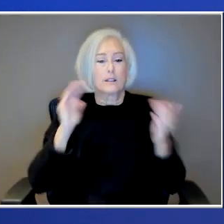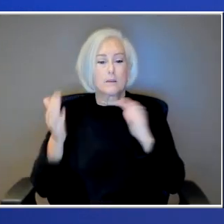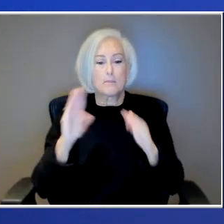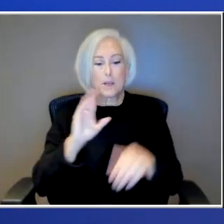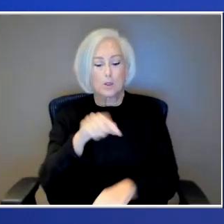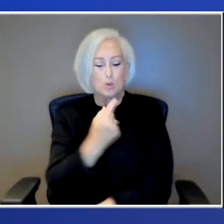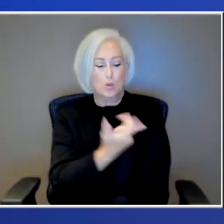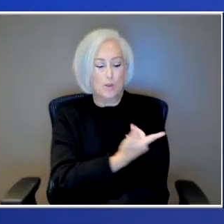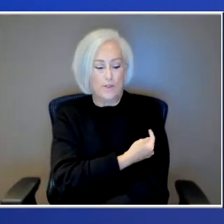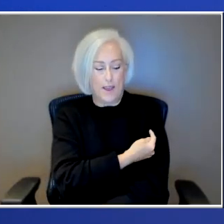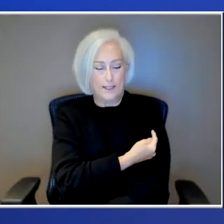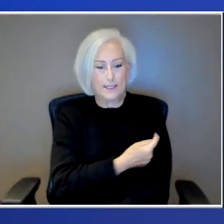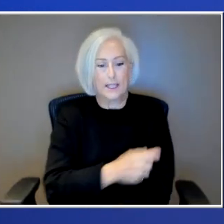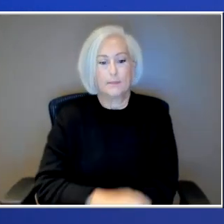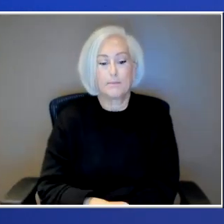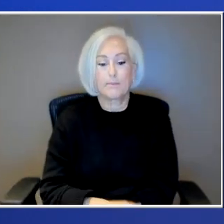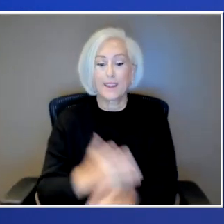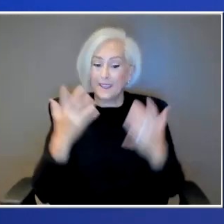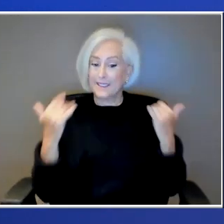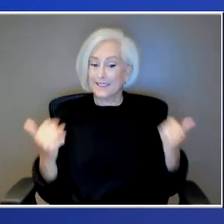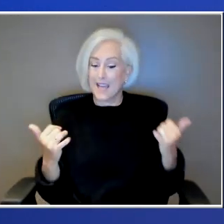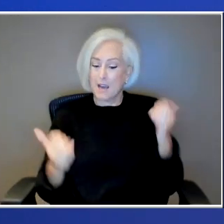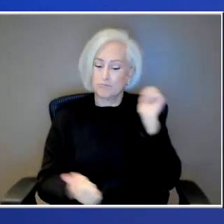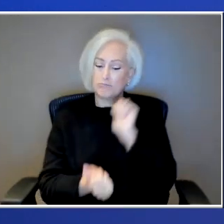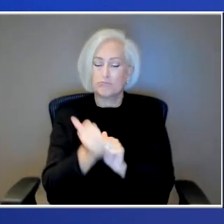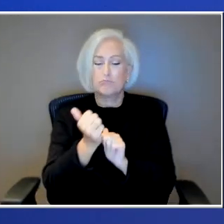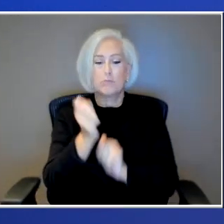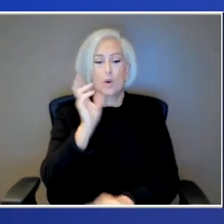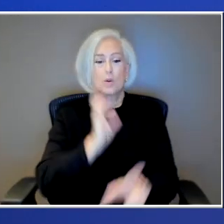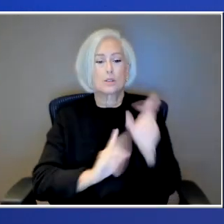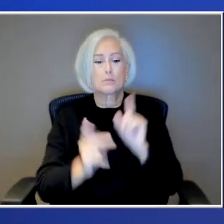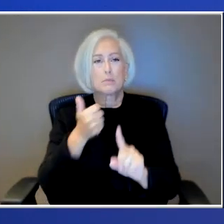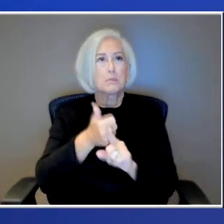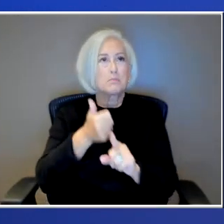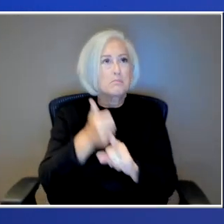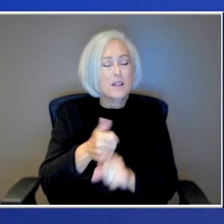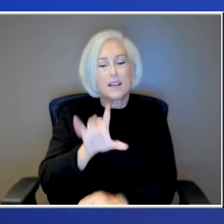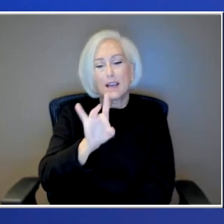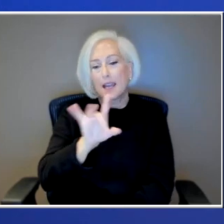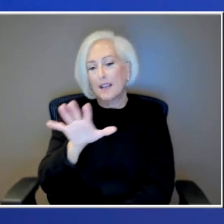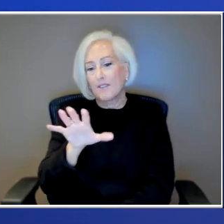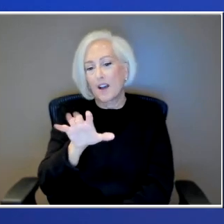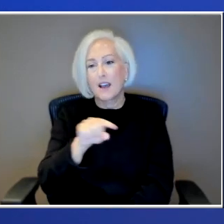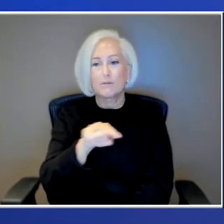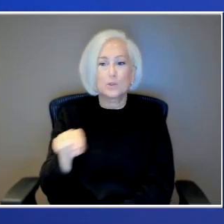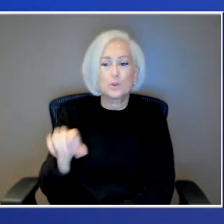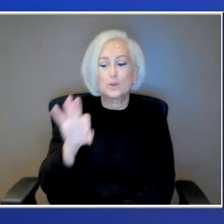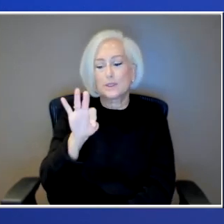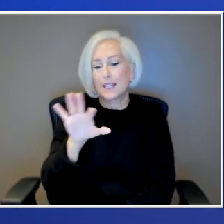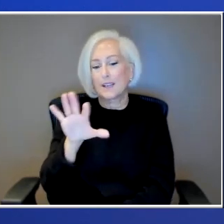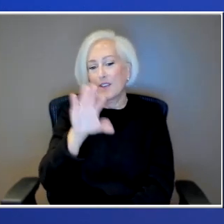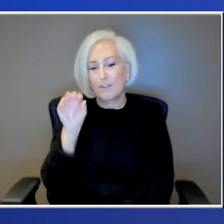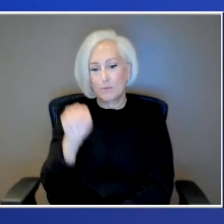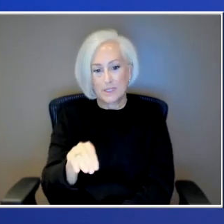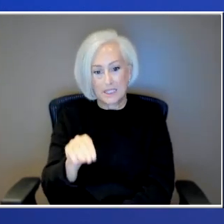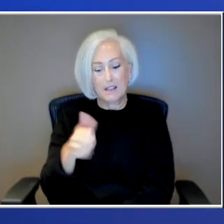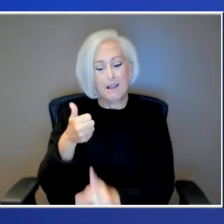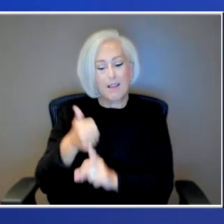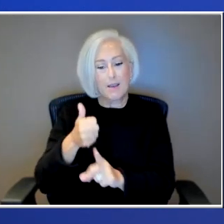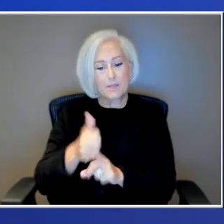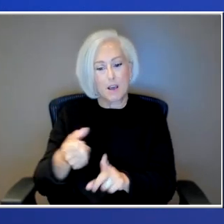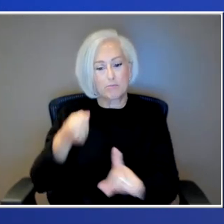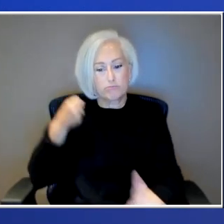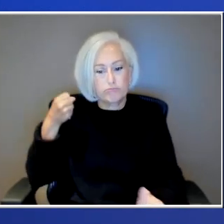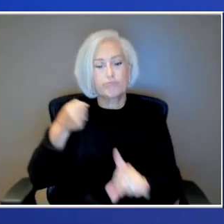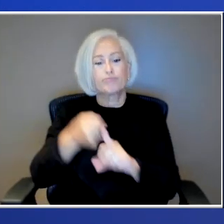But now with everybody probably 85, 90, 95% or more people having had the infection in these past